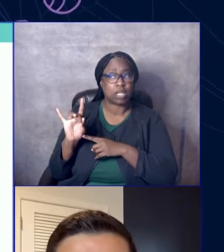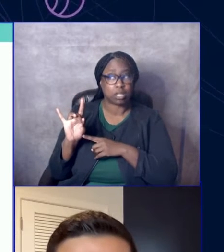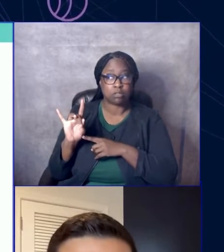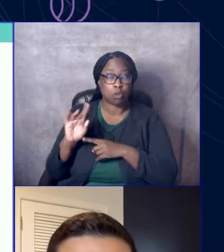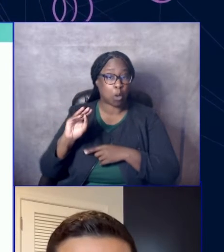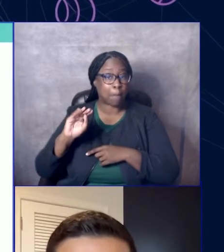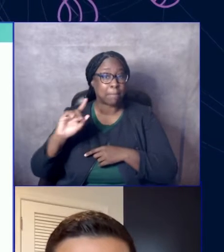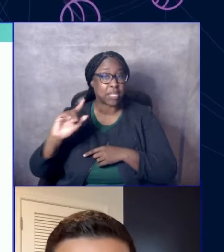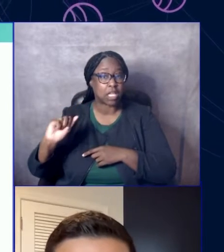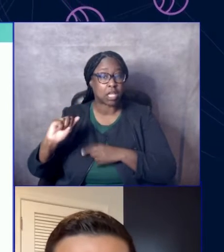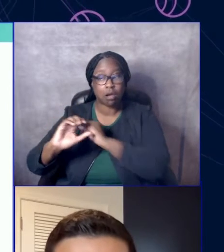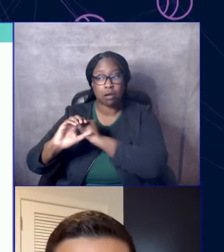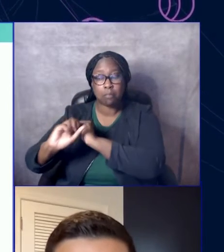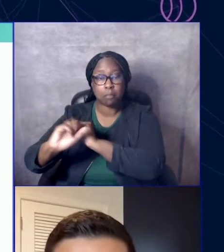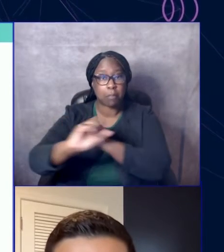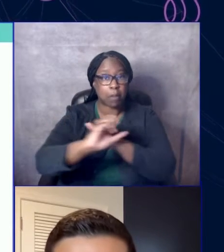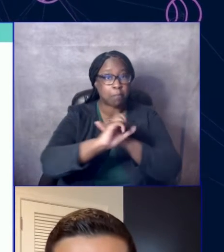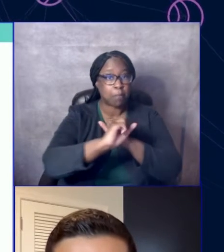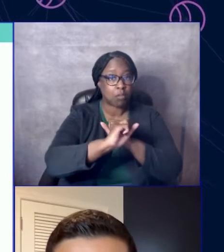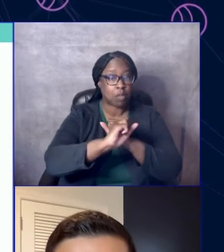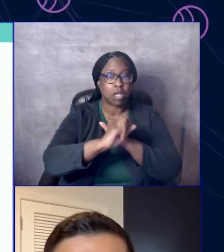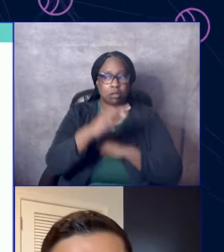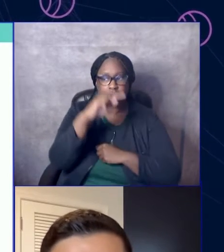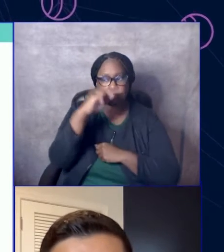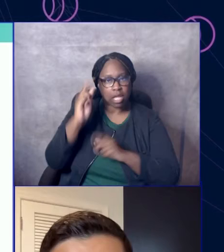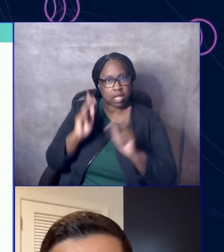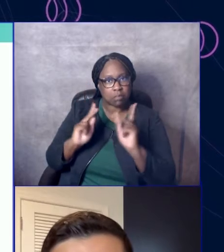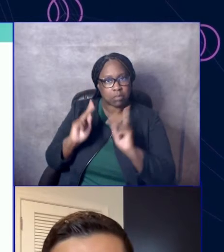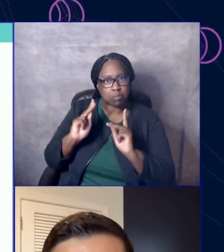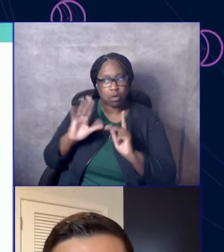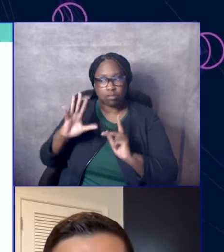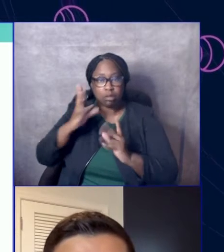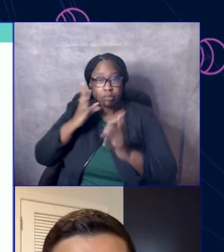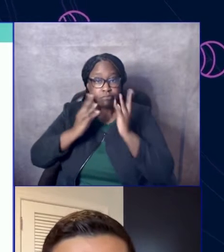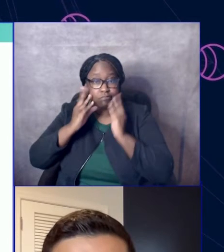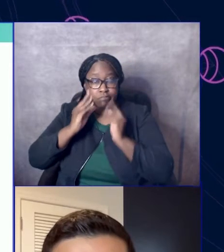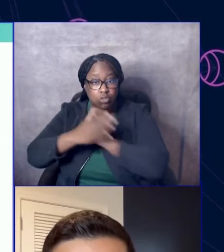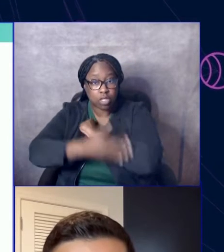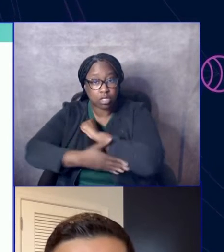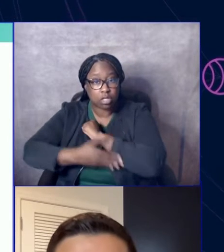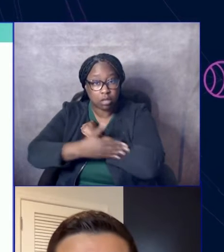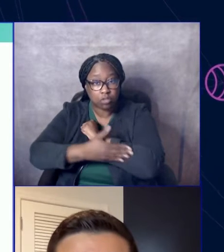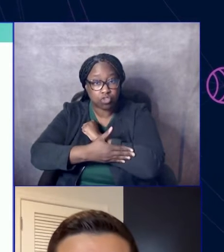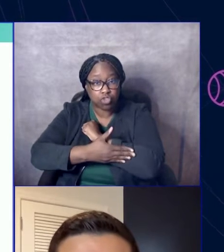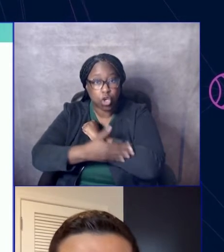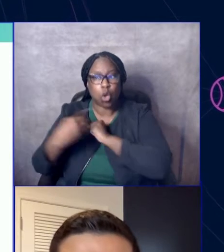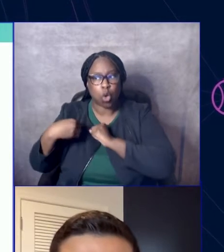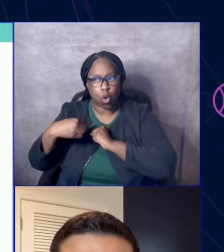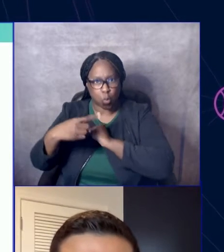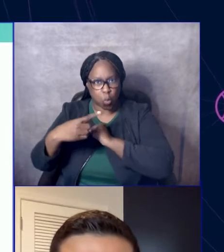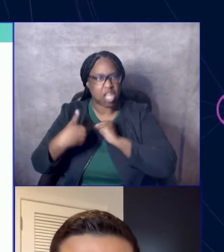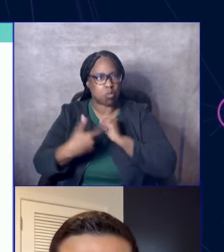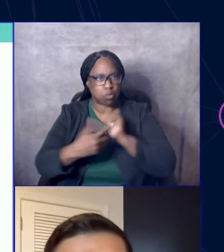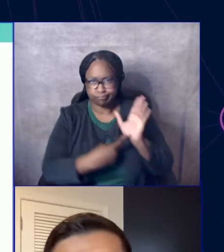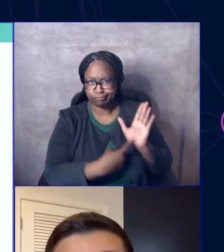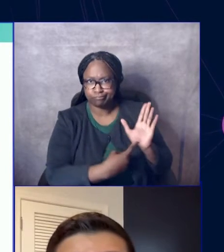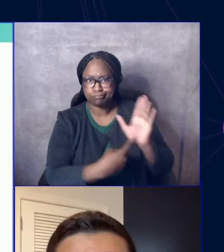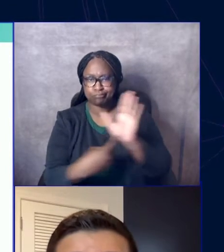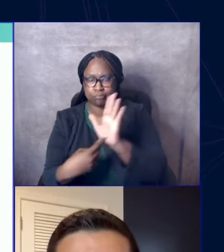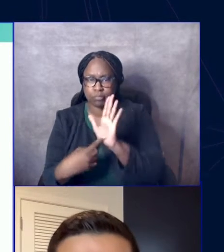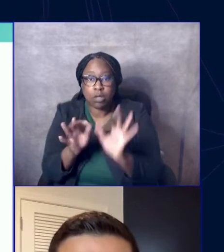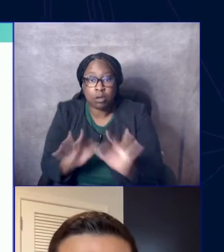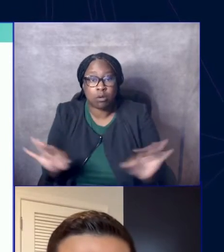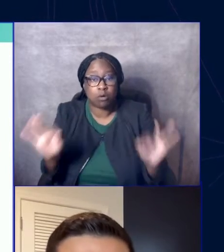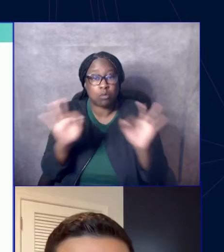the reality that Black people were facing in this country, particularly Black immigrants. And so it was important for us to make sure that we were